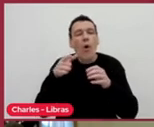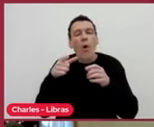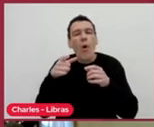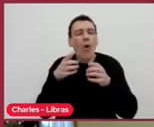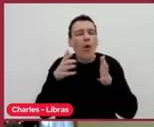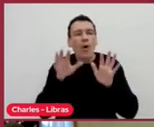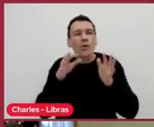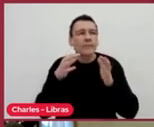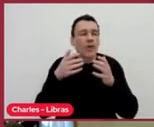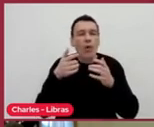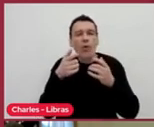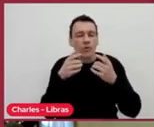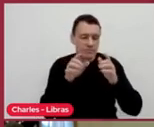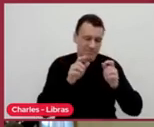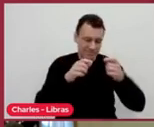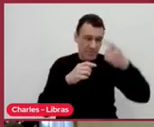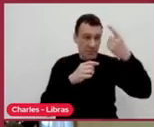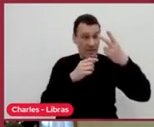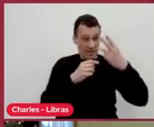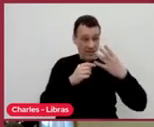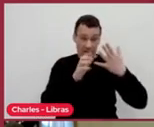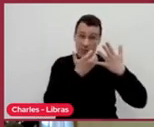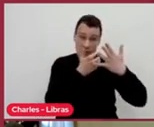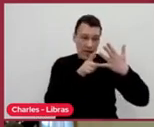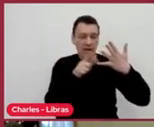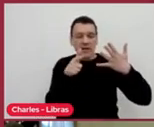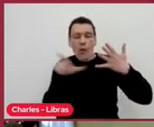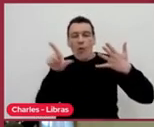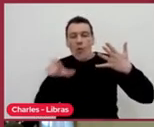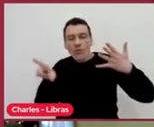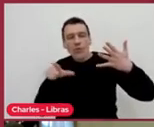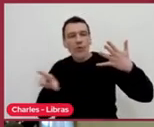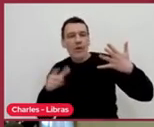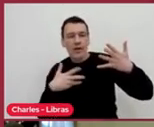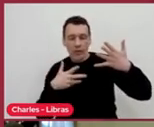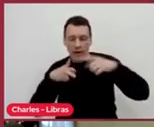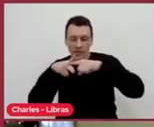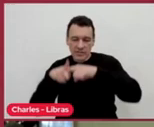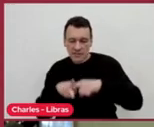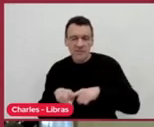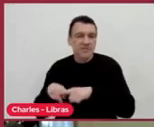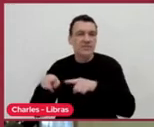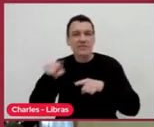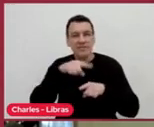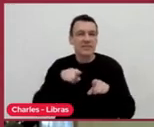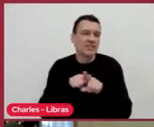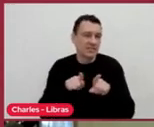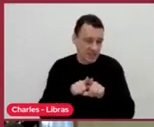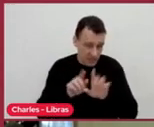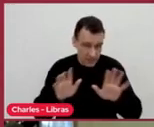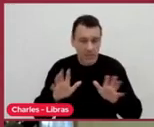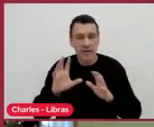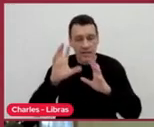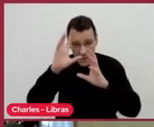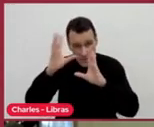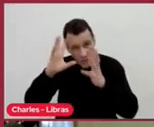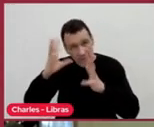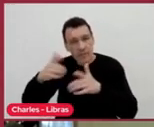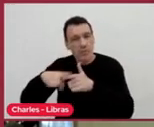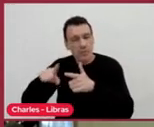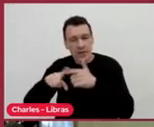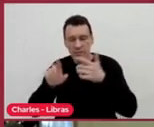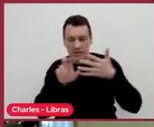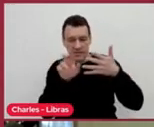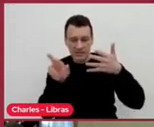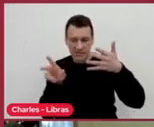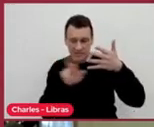if the input is present, it will be used, otherwise it will not. And if you like Python